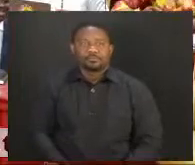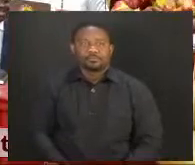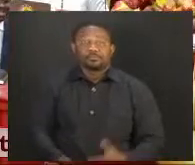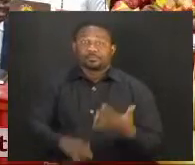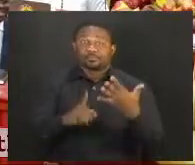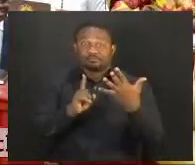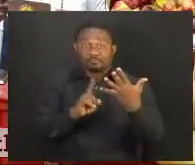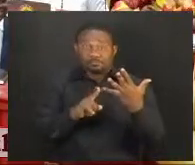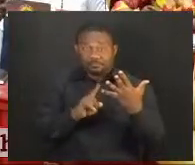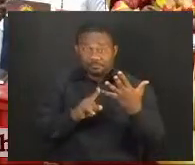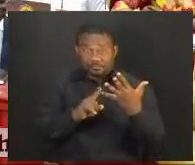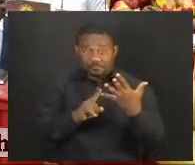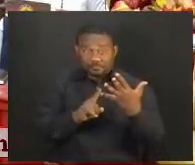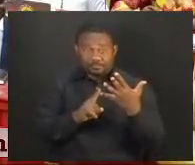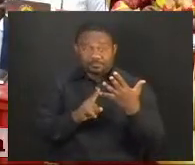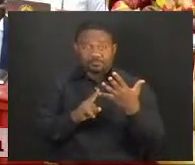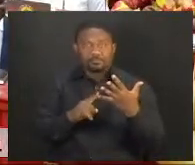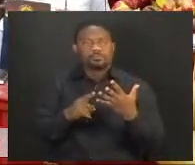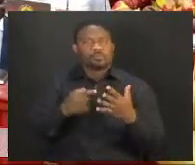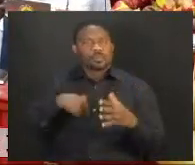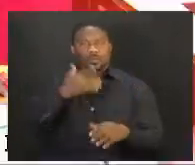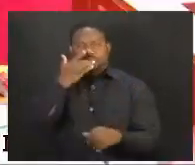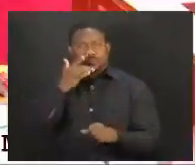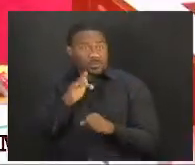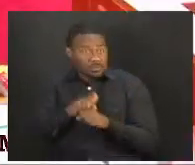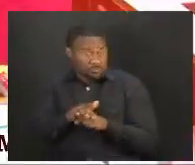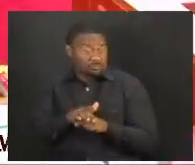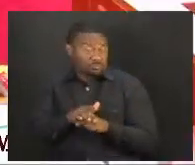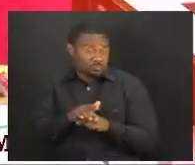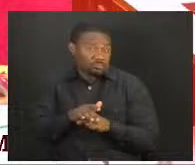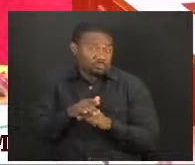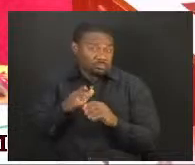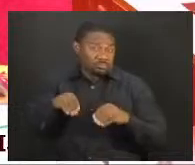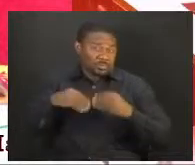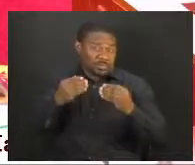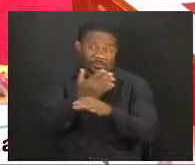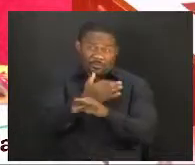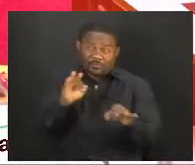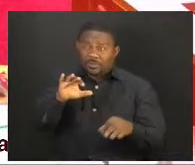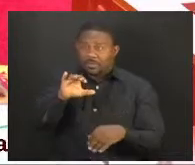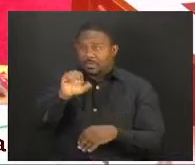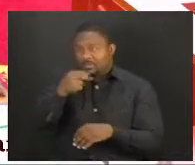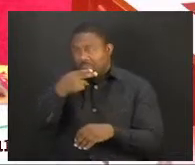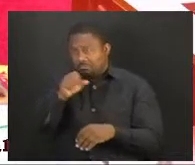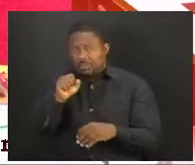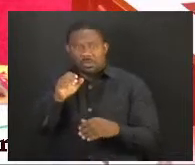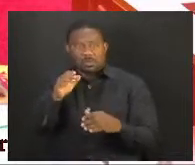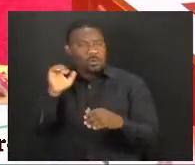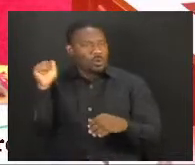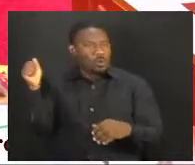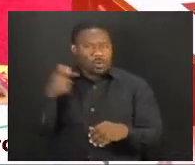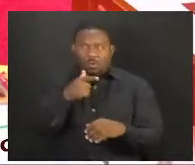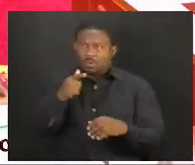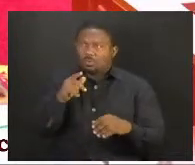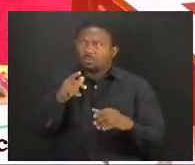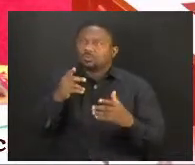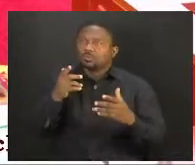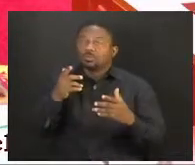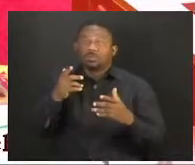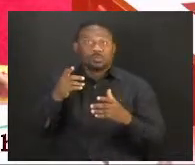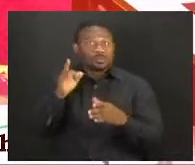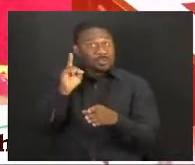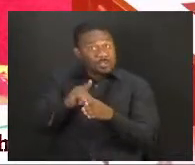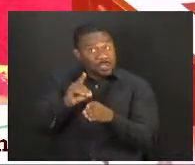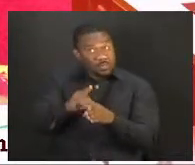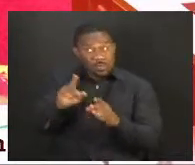Mr. Speaker, we committed to providing free tertiary education for all people with disability. We have